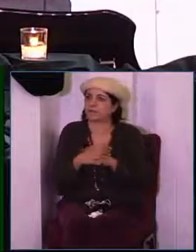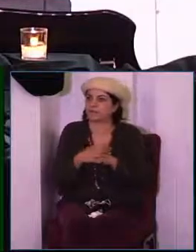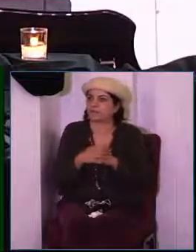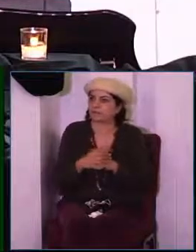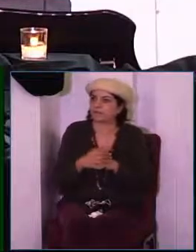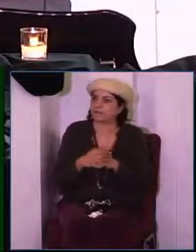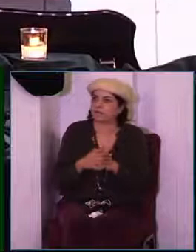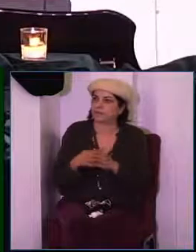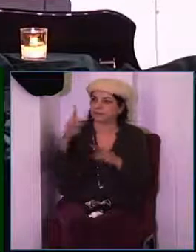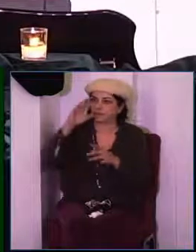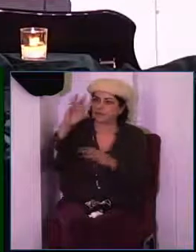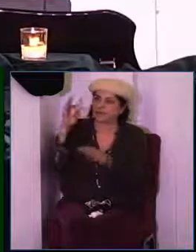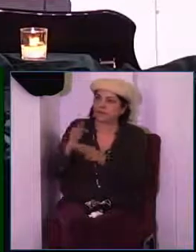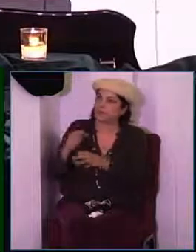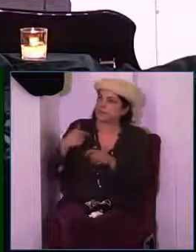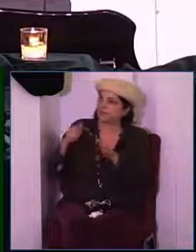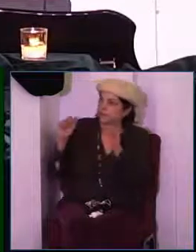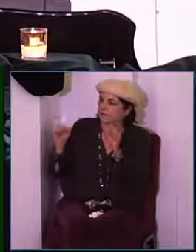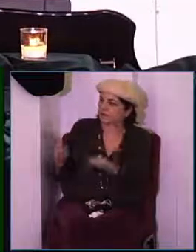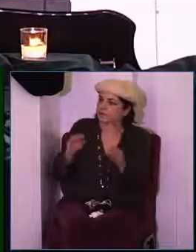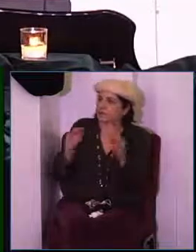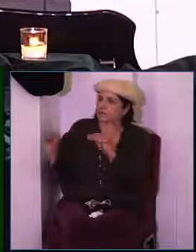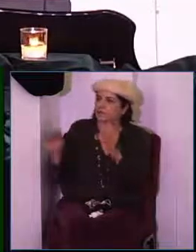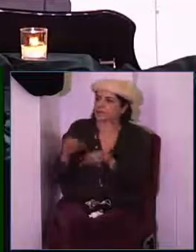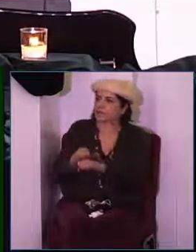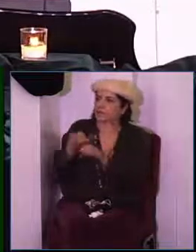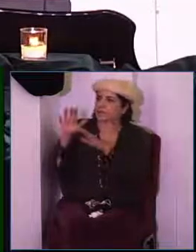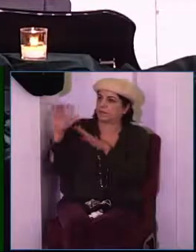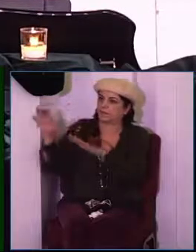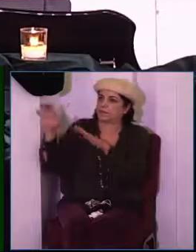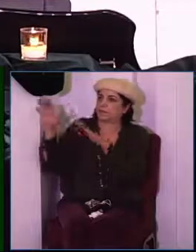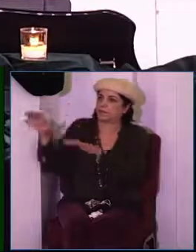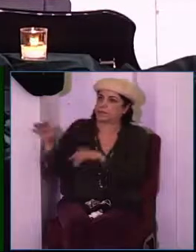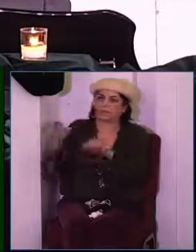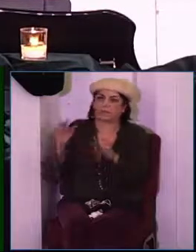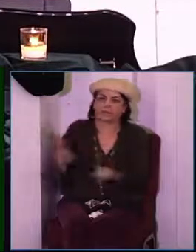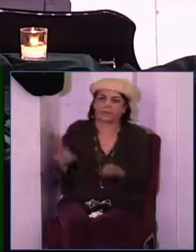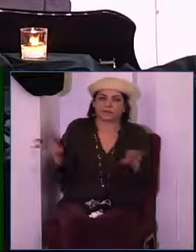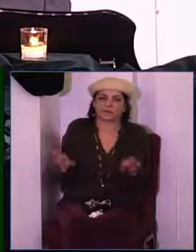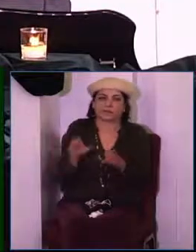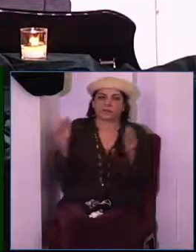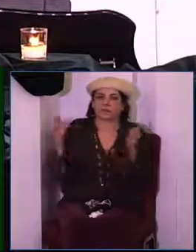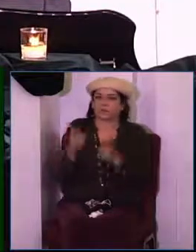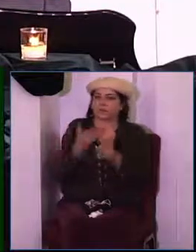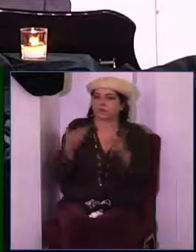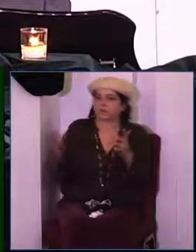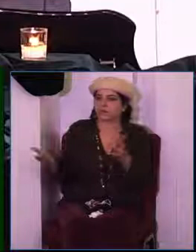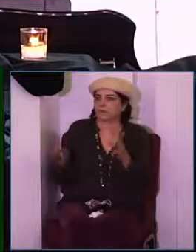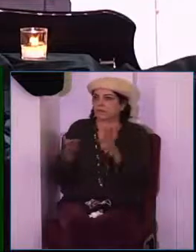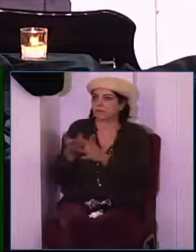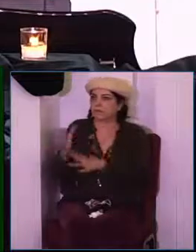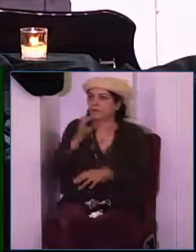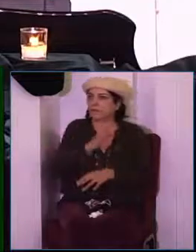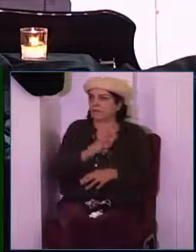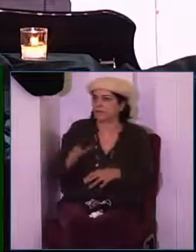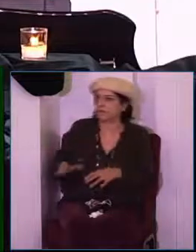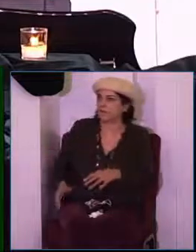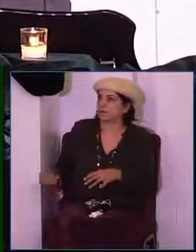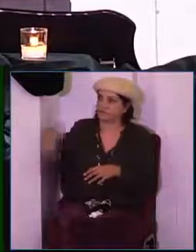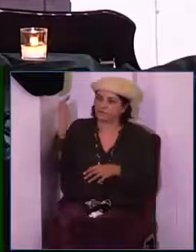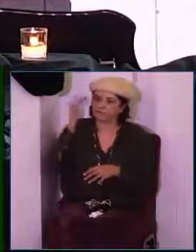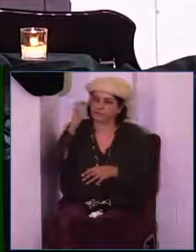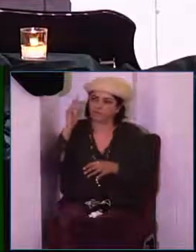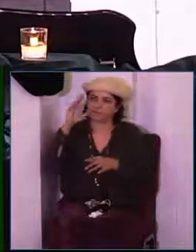world. Faith, I can move the mountains. I can do all things through Christ. I